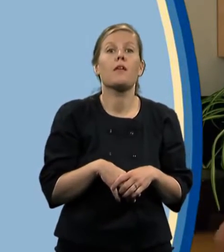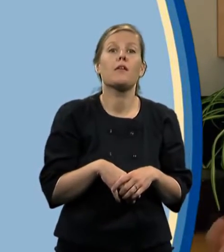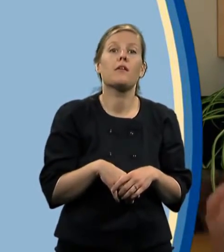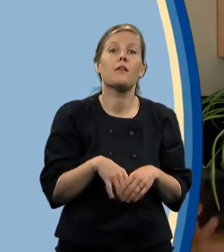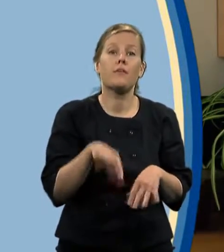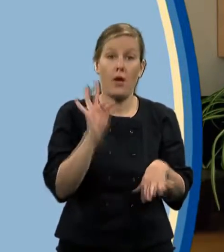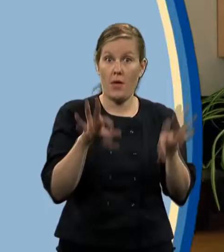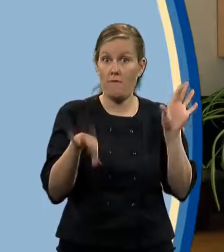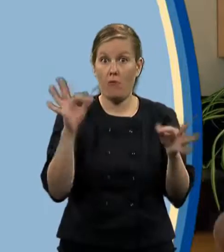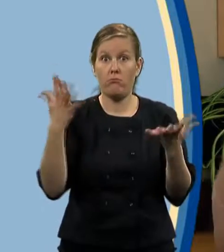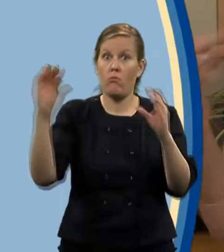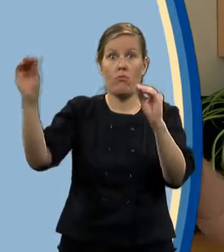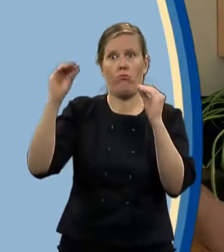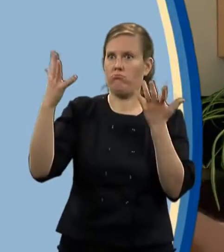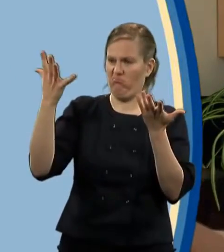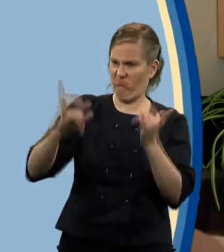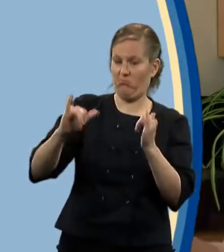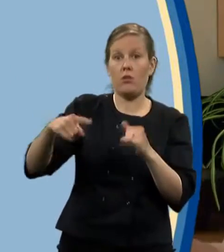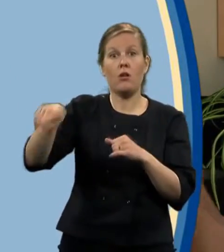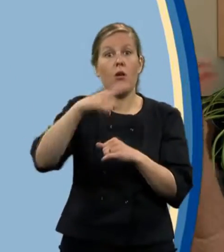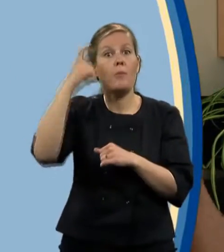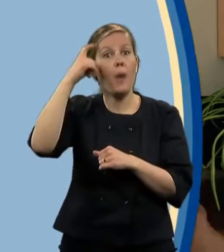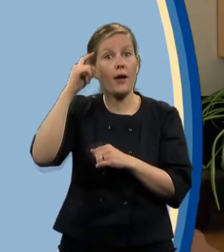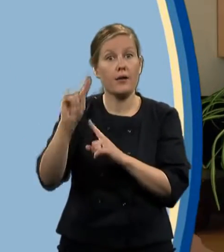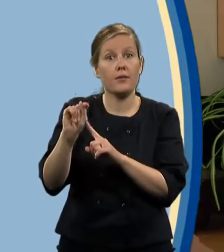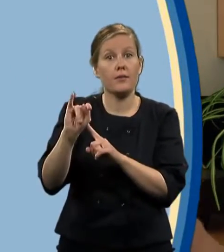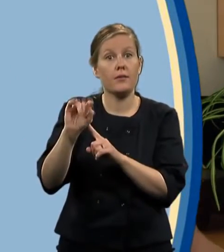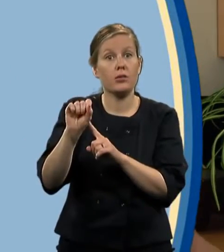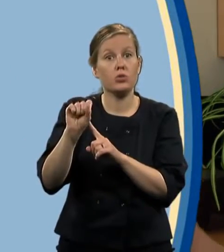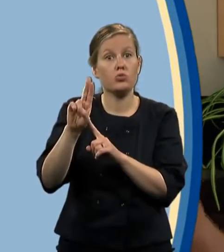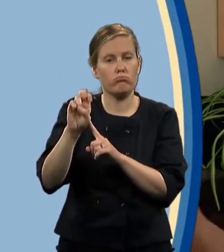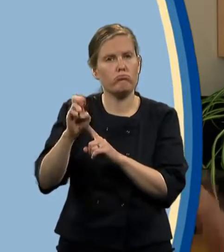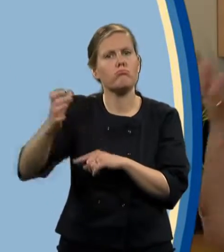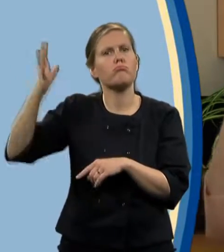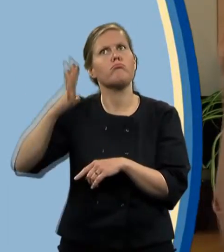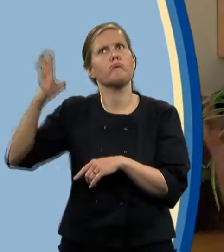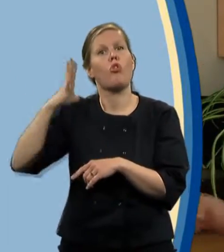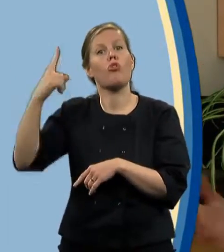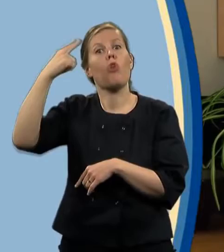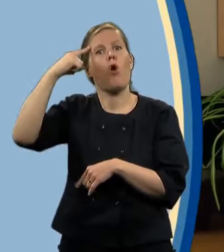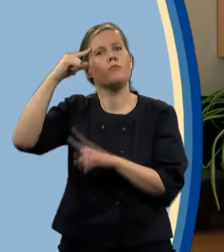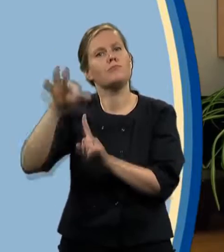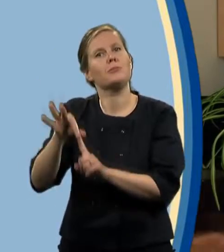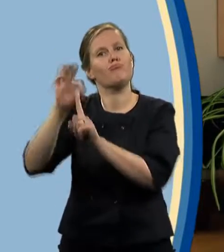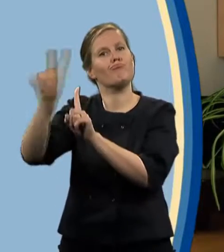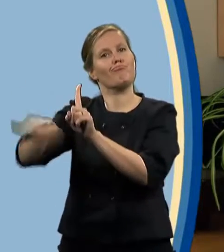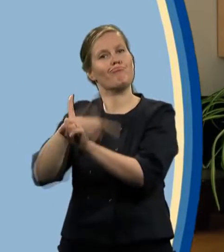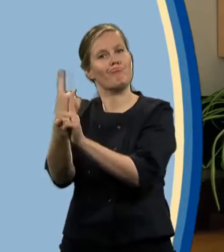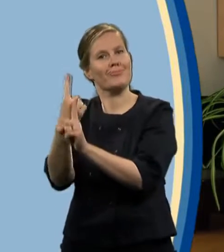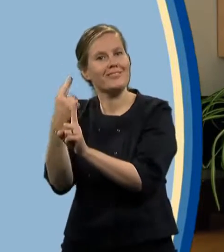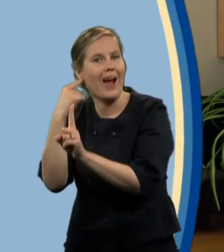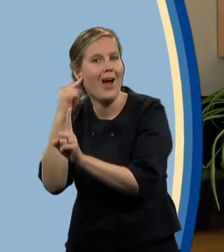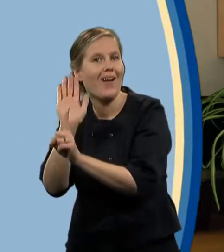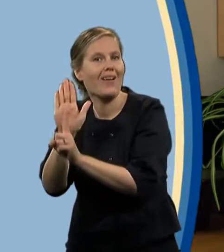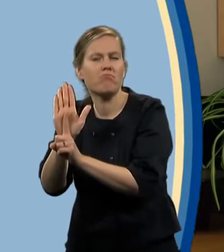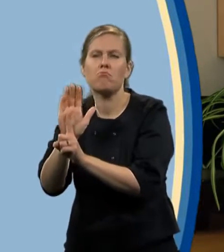of sentences in human language also processed that by the same tissue in the signing deaf brain. So that